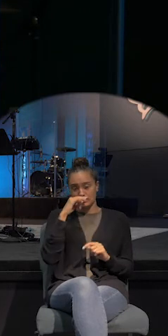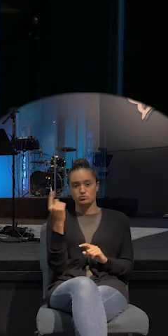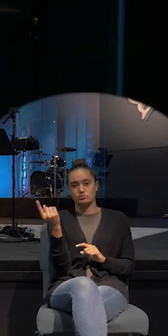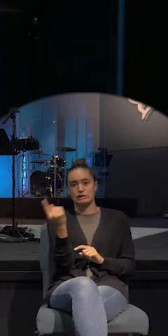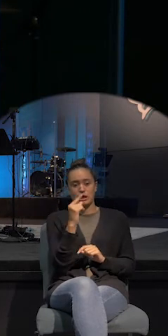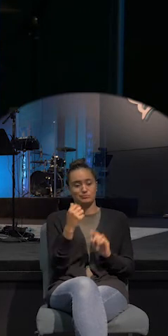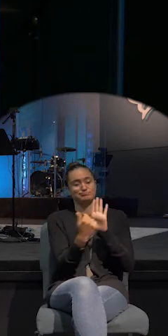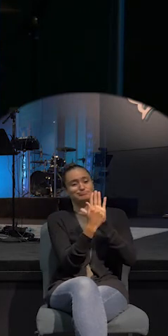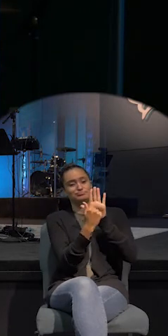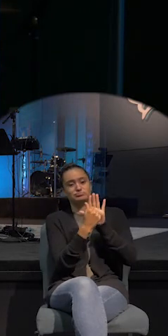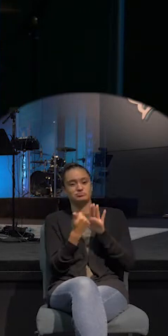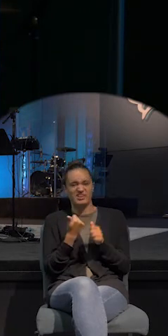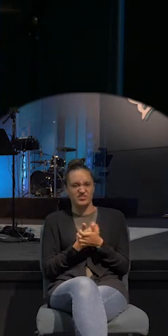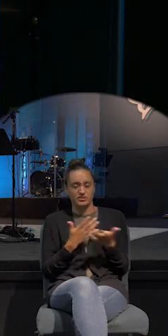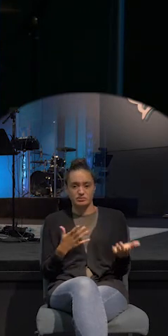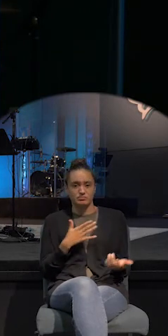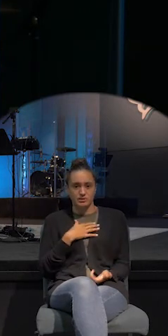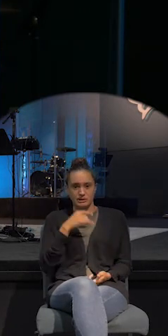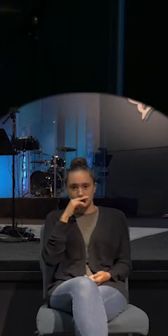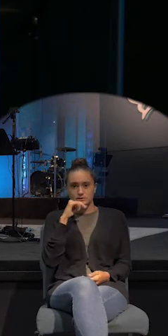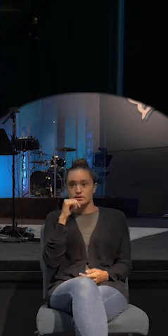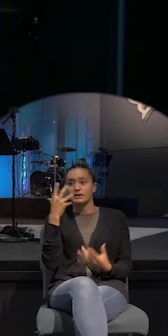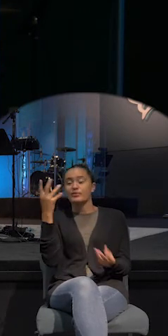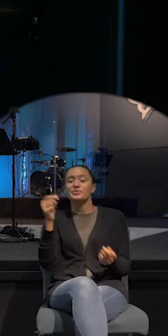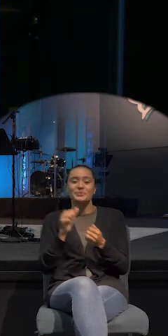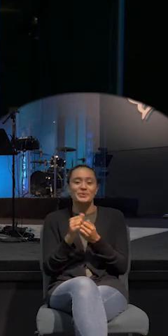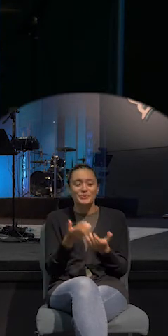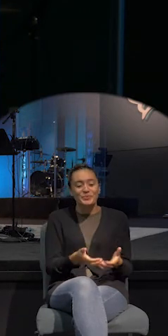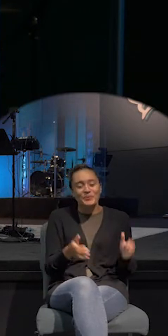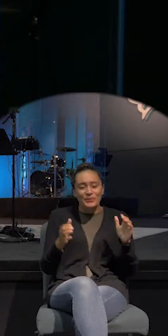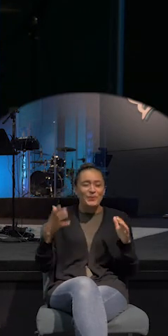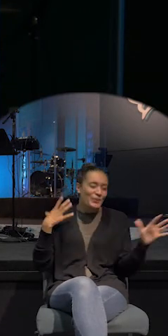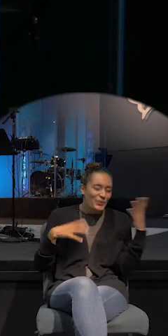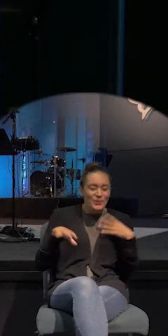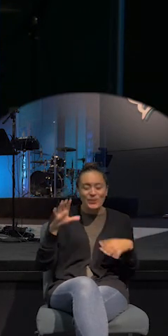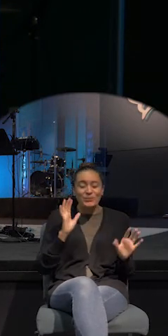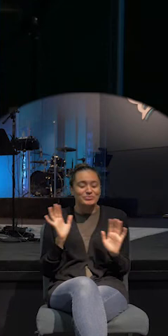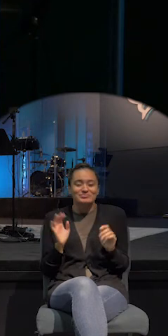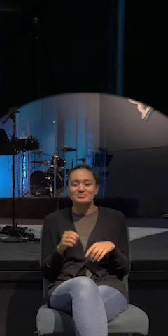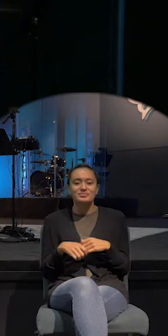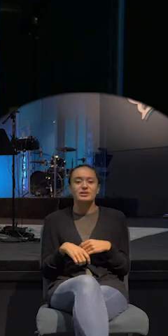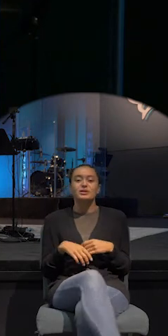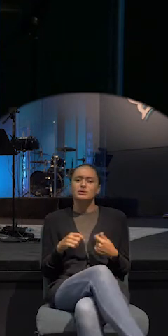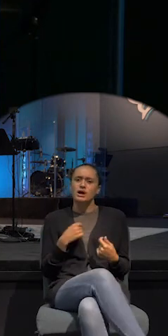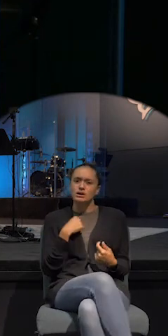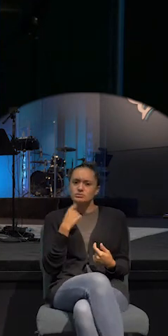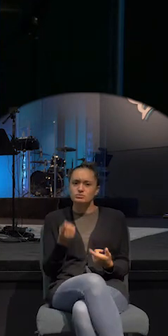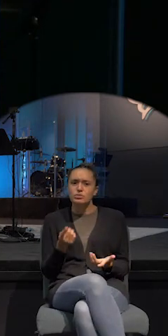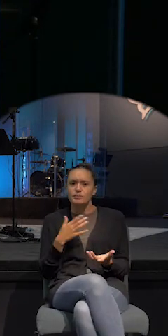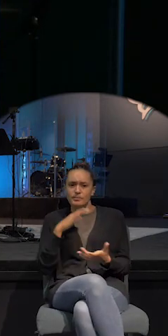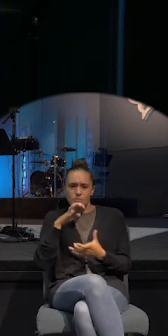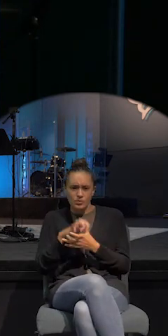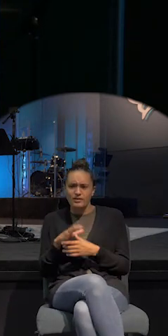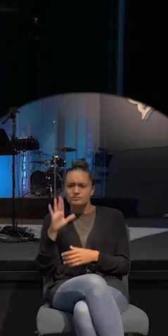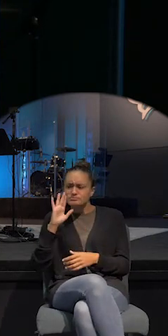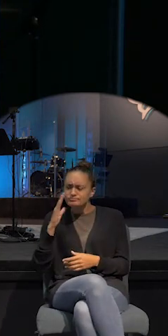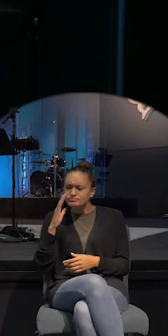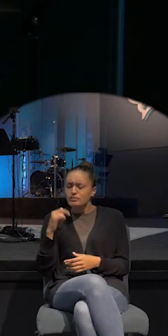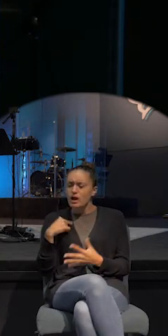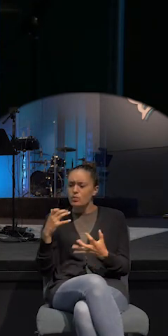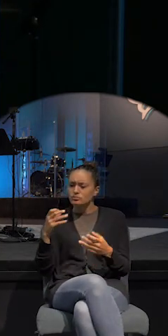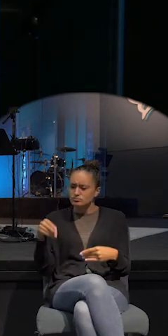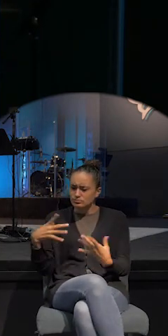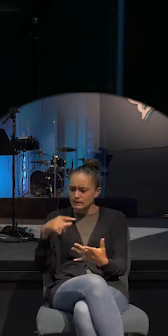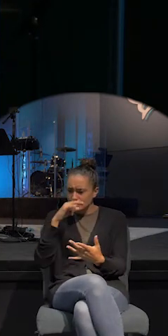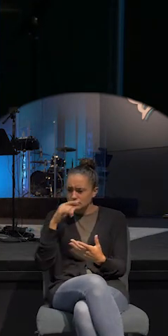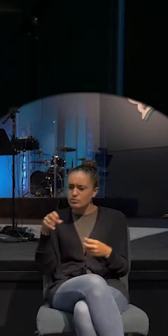everything, they were not out there with their little costumes. And so I said, I want to give the kids an opportunity